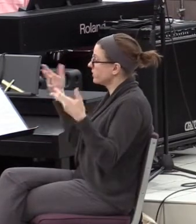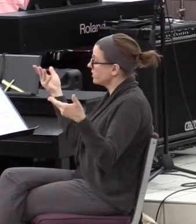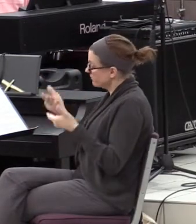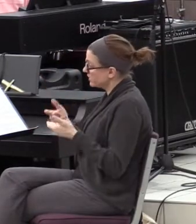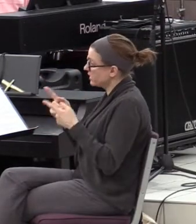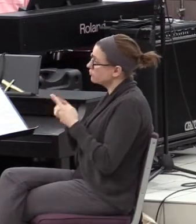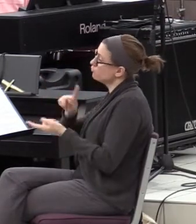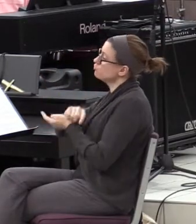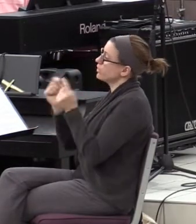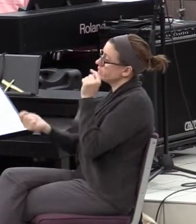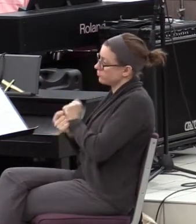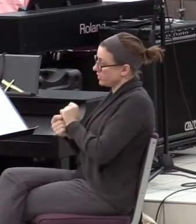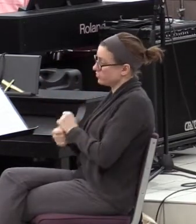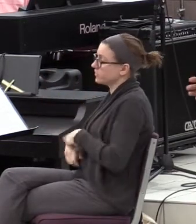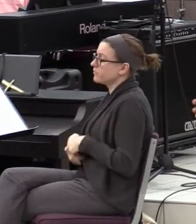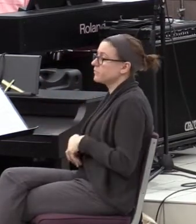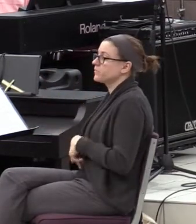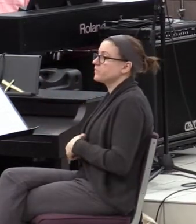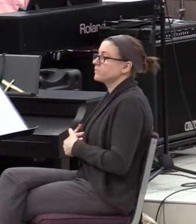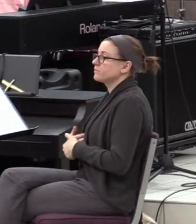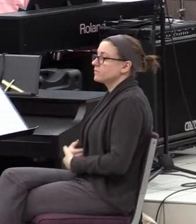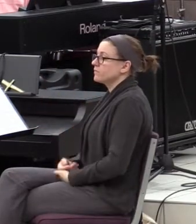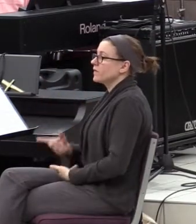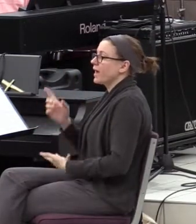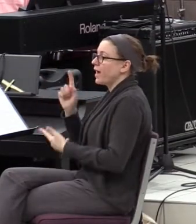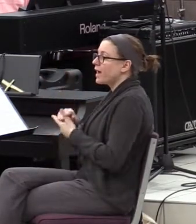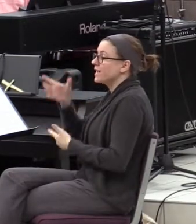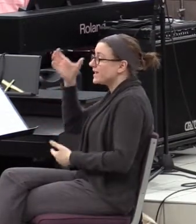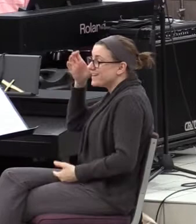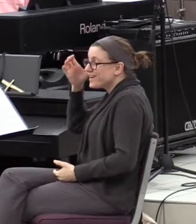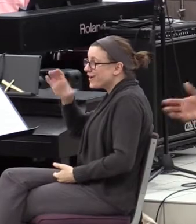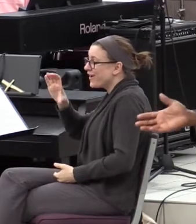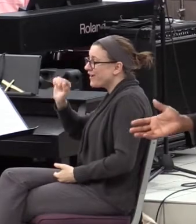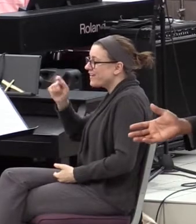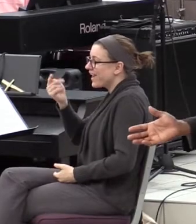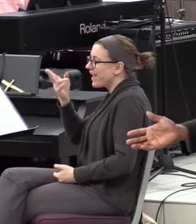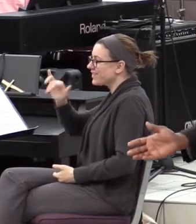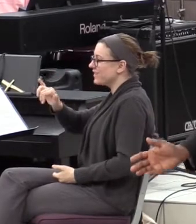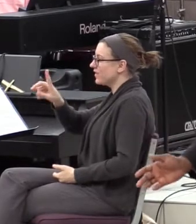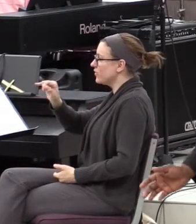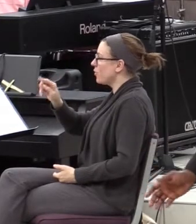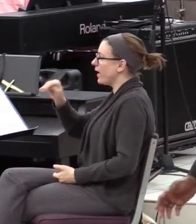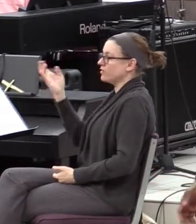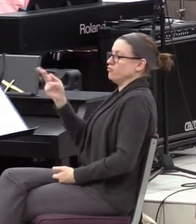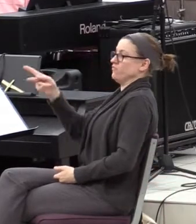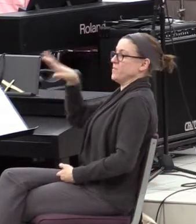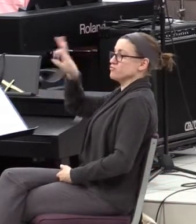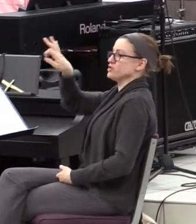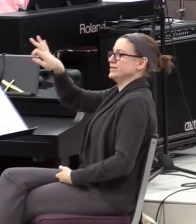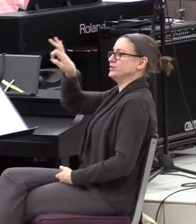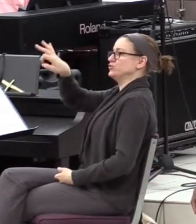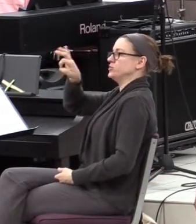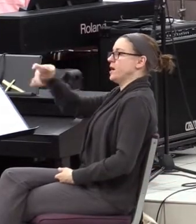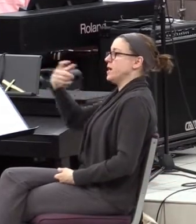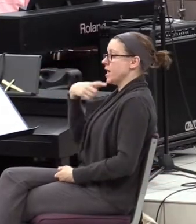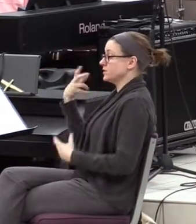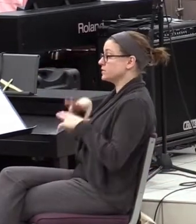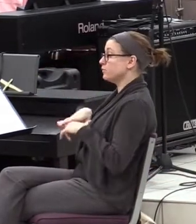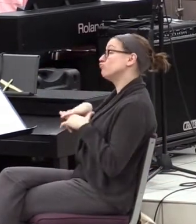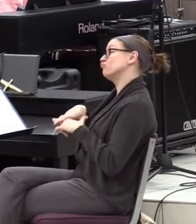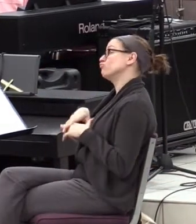transformation. I can hear Kathy and Dwayne preach and sit there and go,